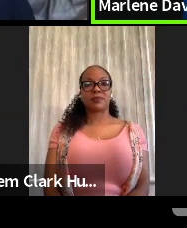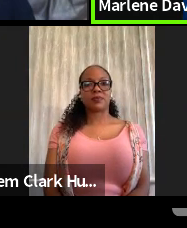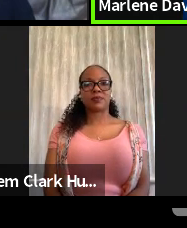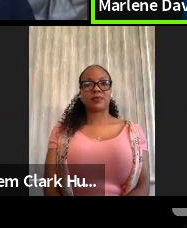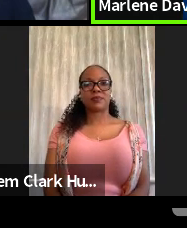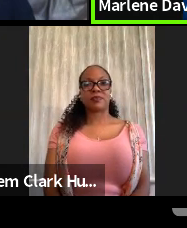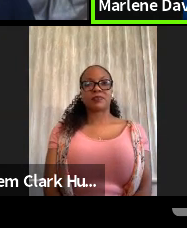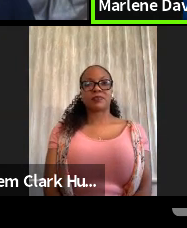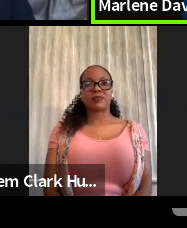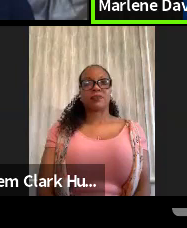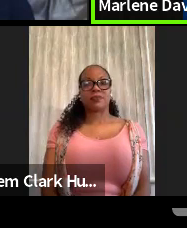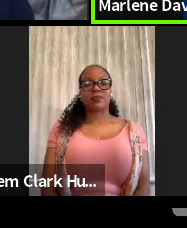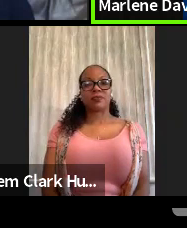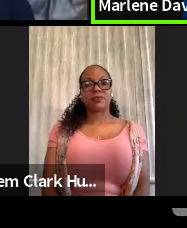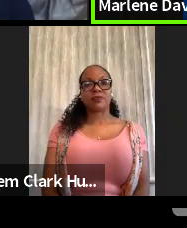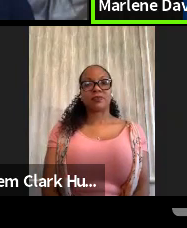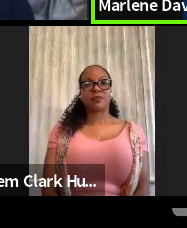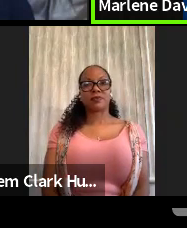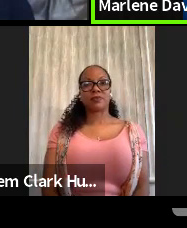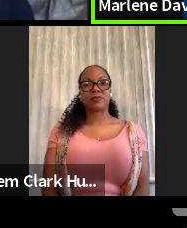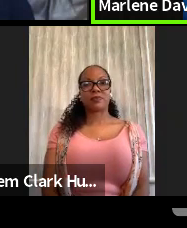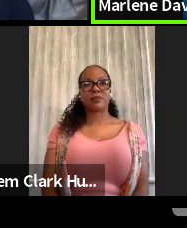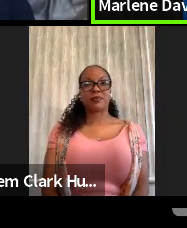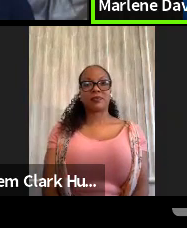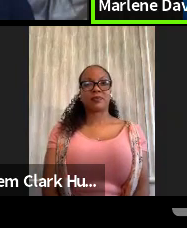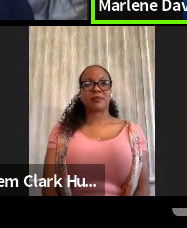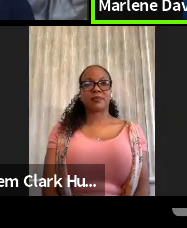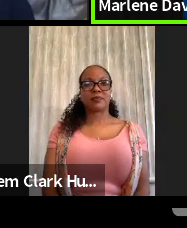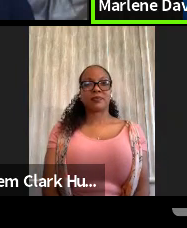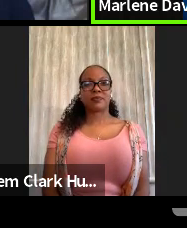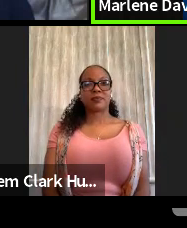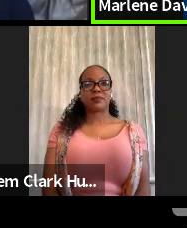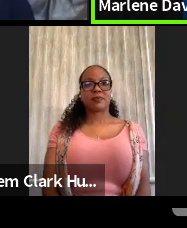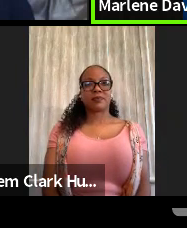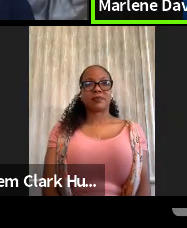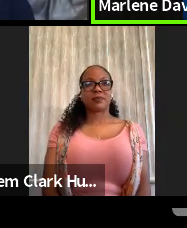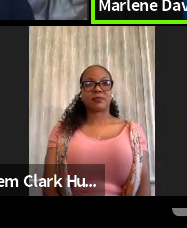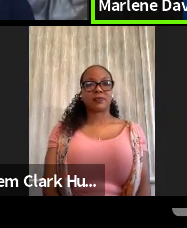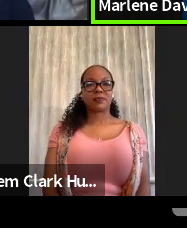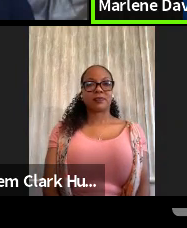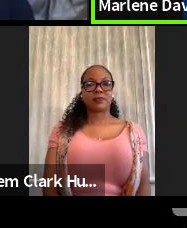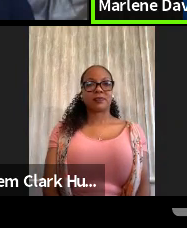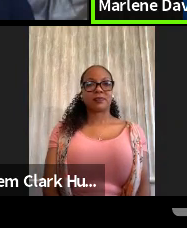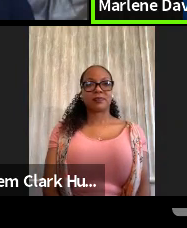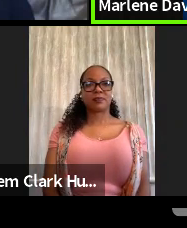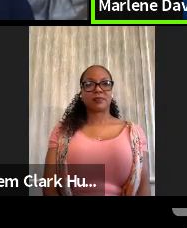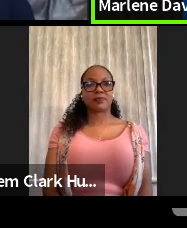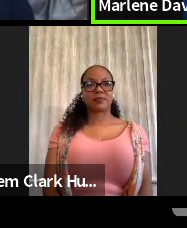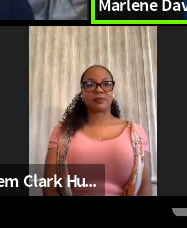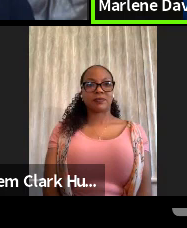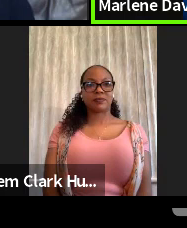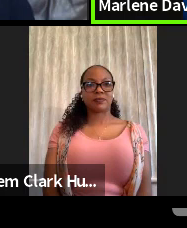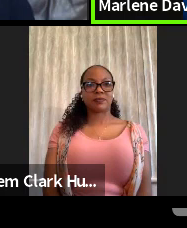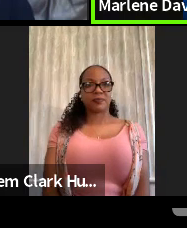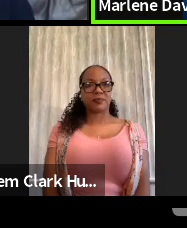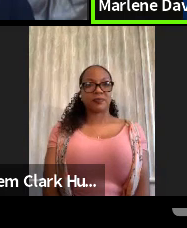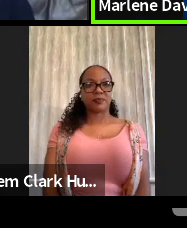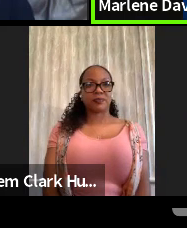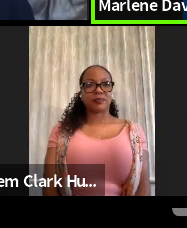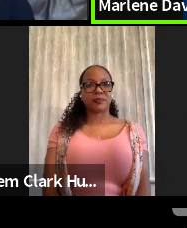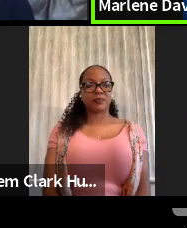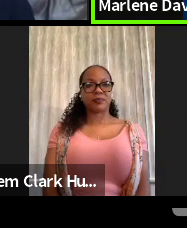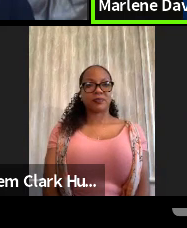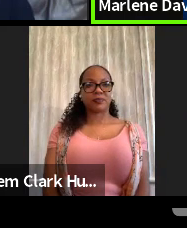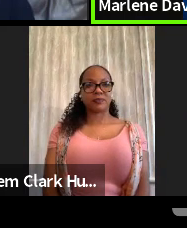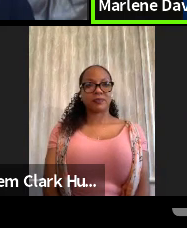for. That's another plus that normally doesn't happen, but the budget does reflect that. So that's a good thing.